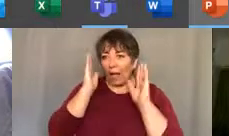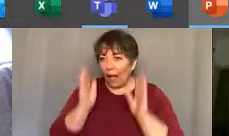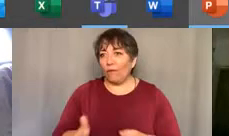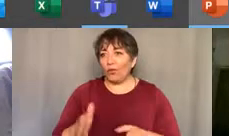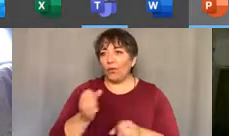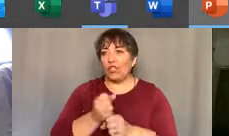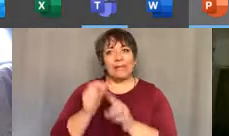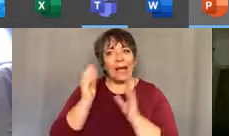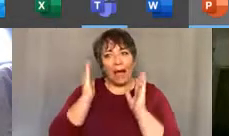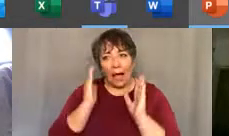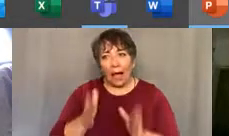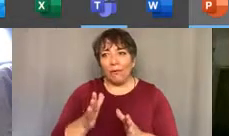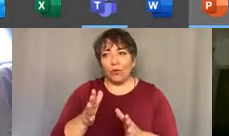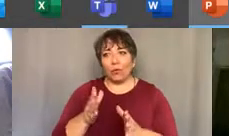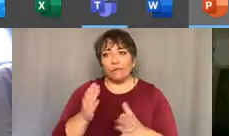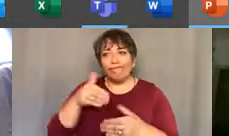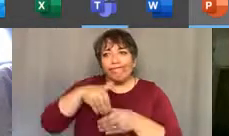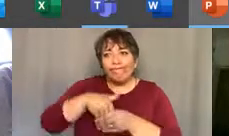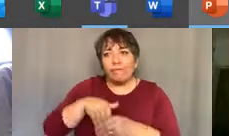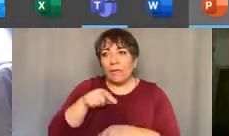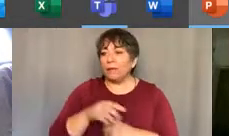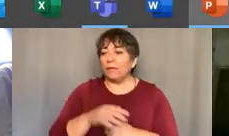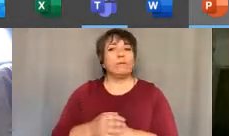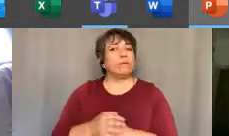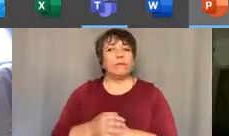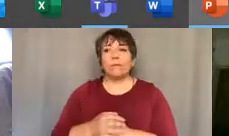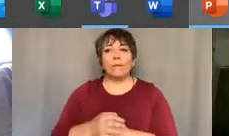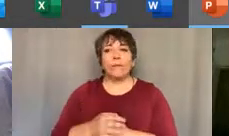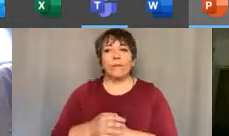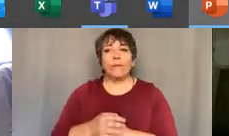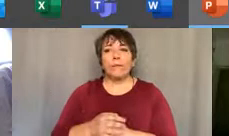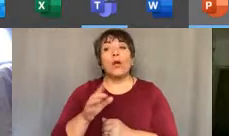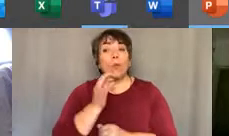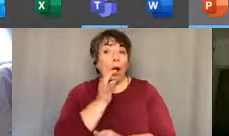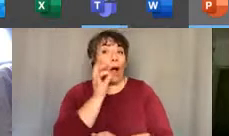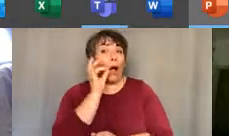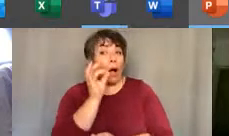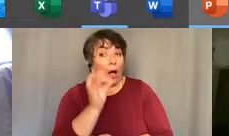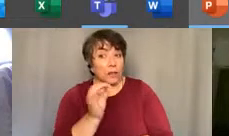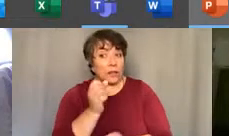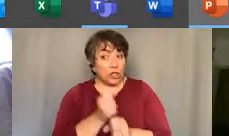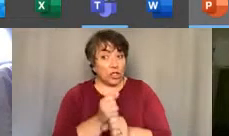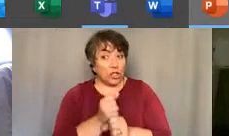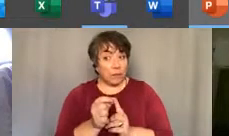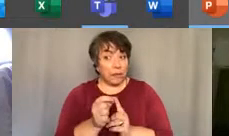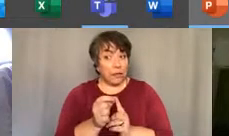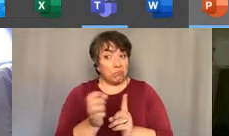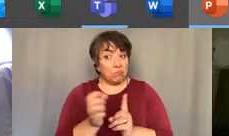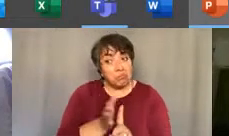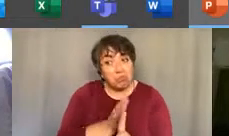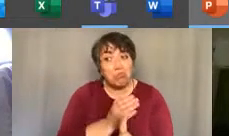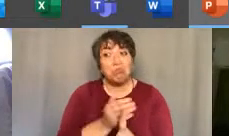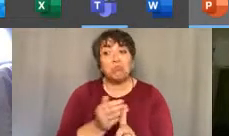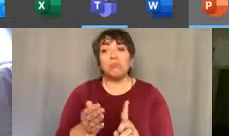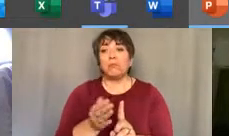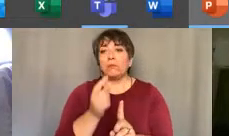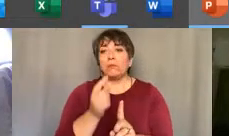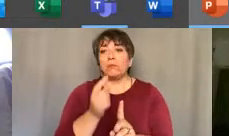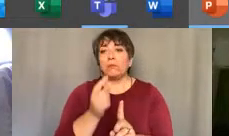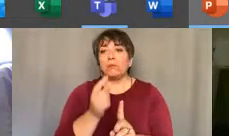provide in terms of medicines waste, but it's ultimately the decision of the GP surgery whether they want to join the medicines order line.